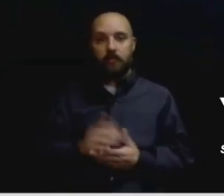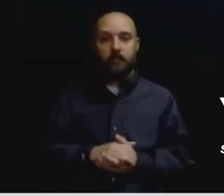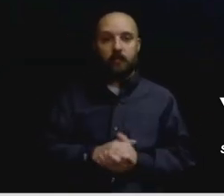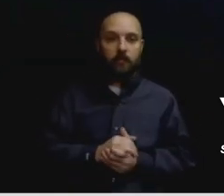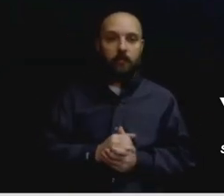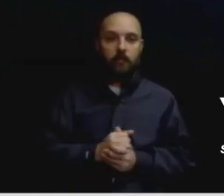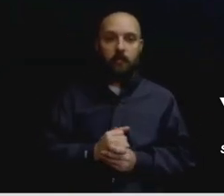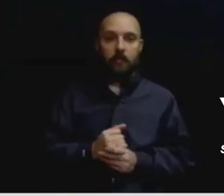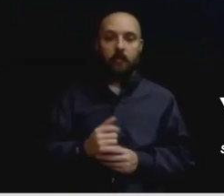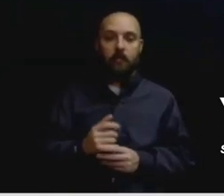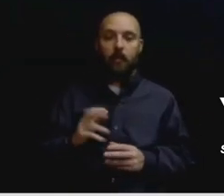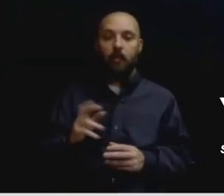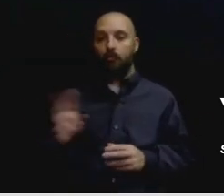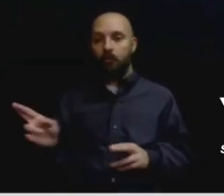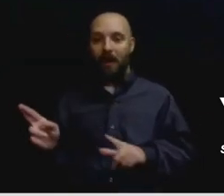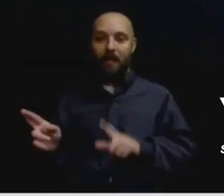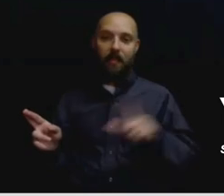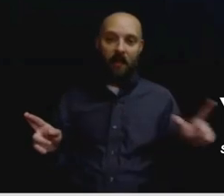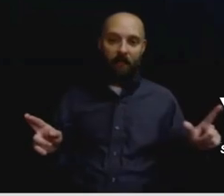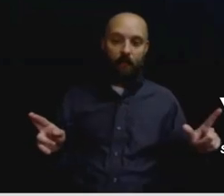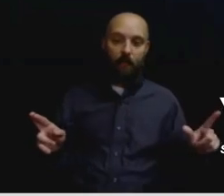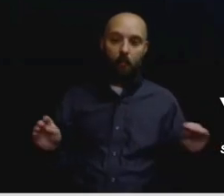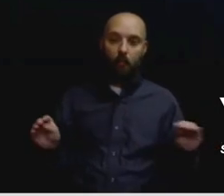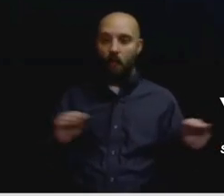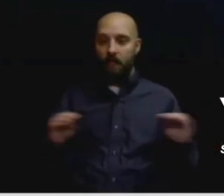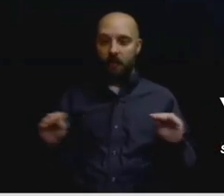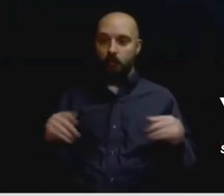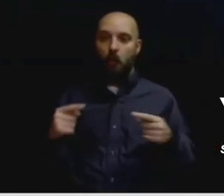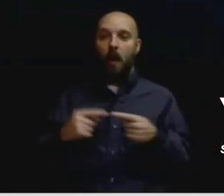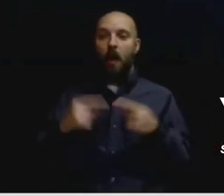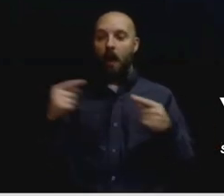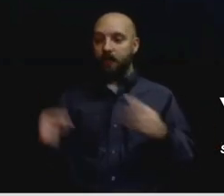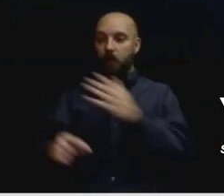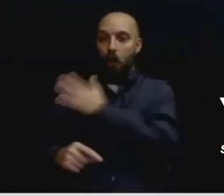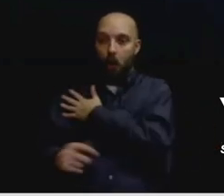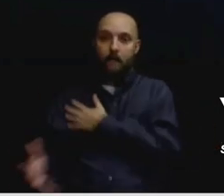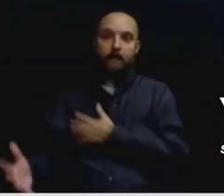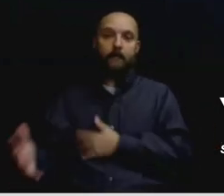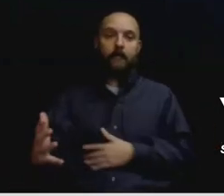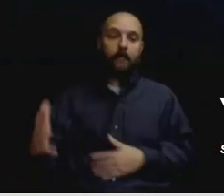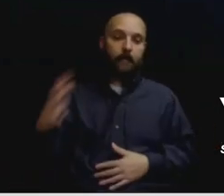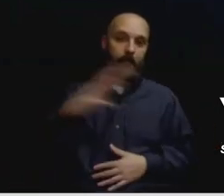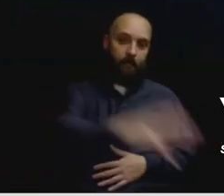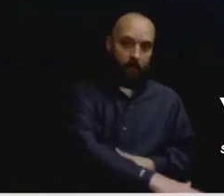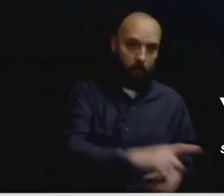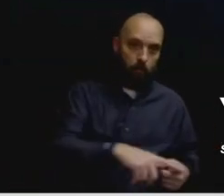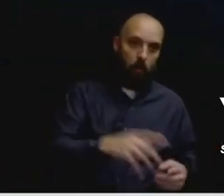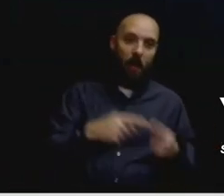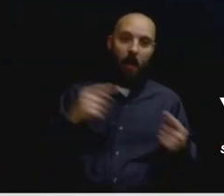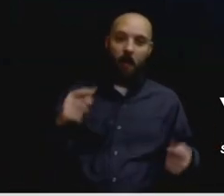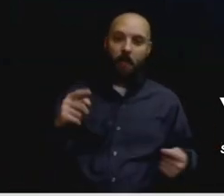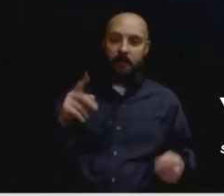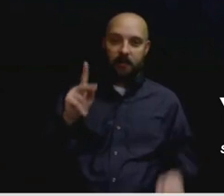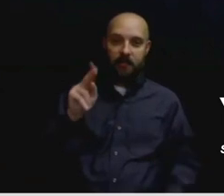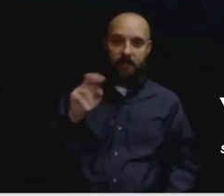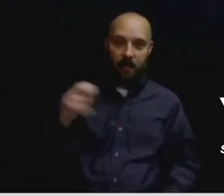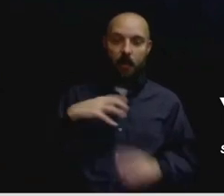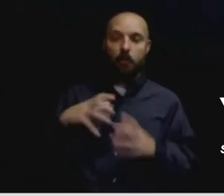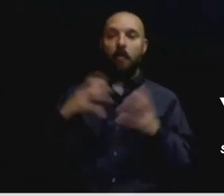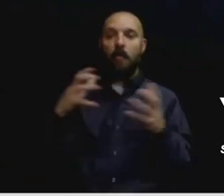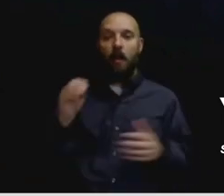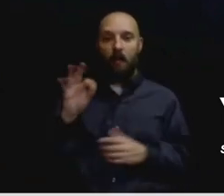right left movement, so opposite arm to opposite knee type of thing. I also do a lot